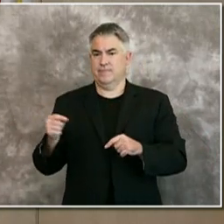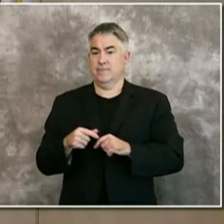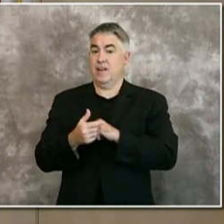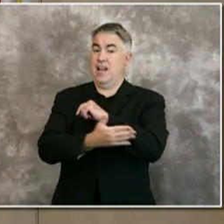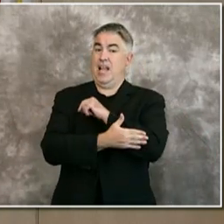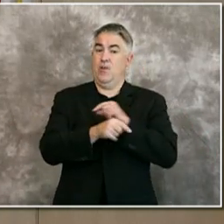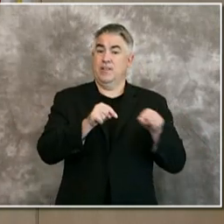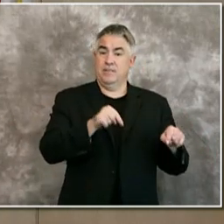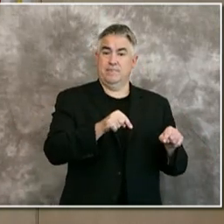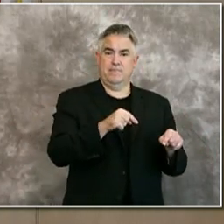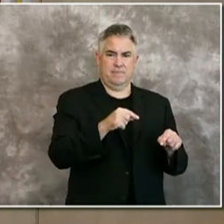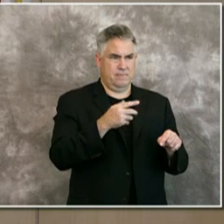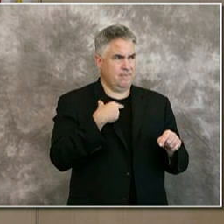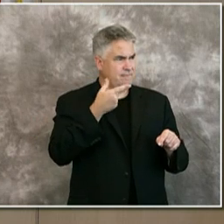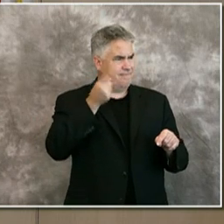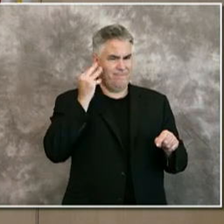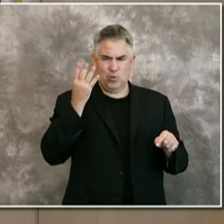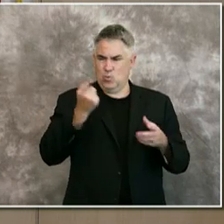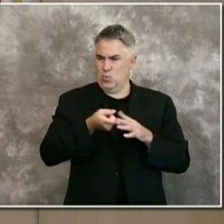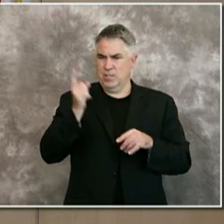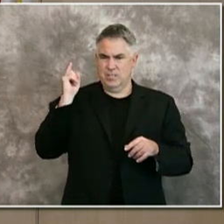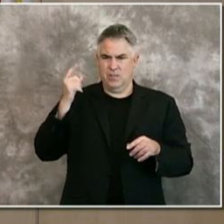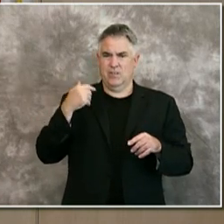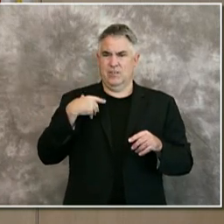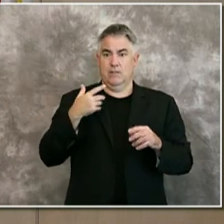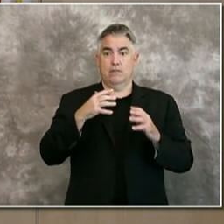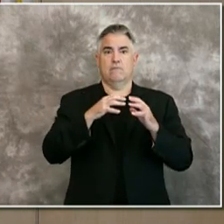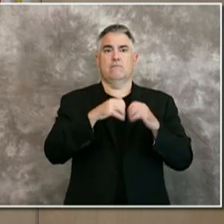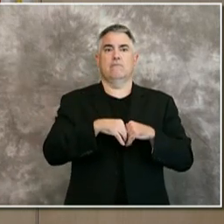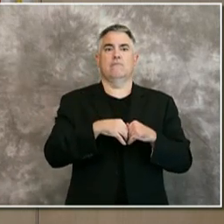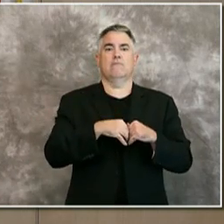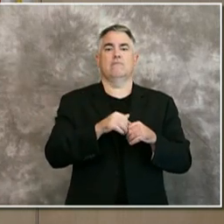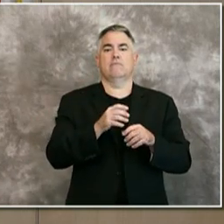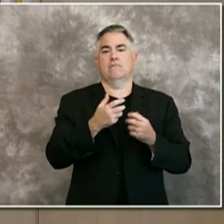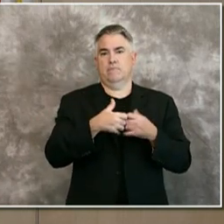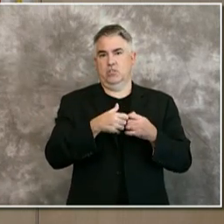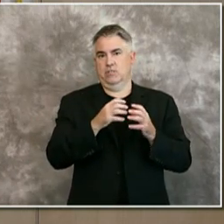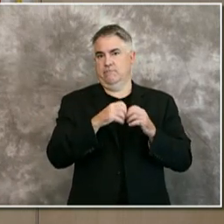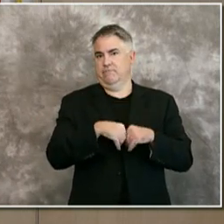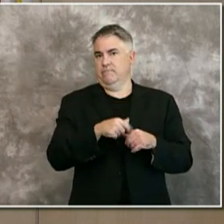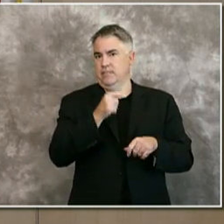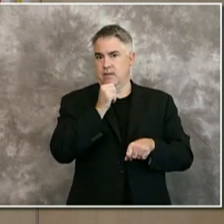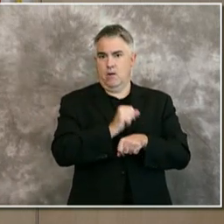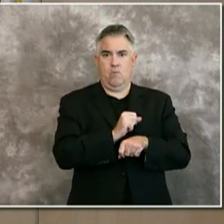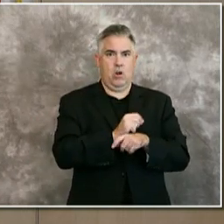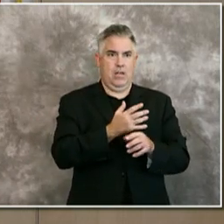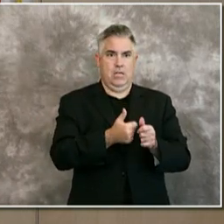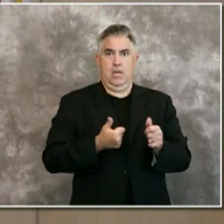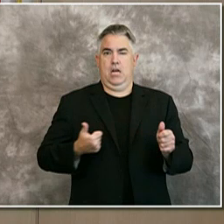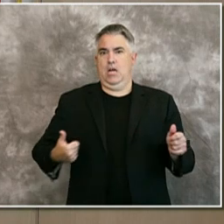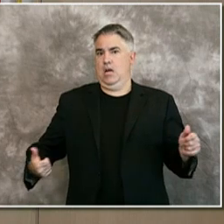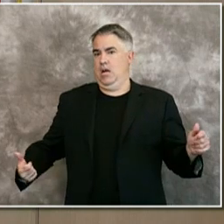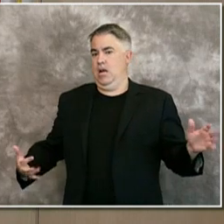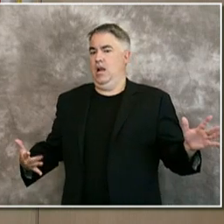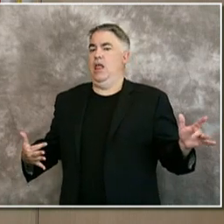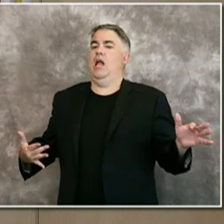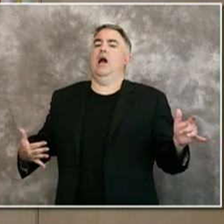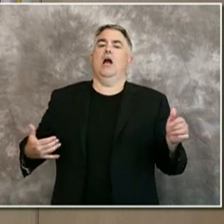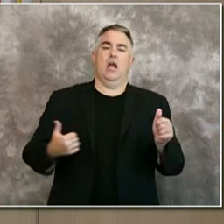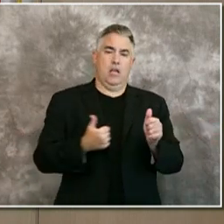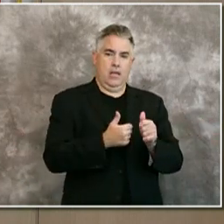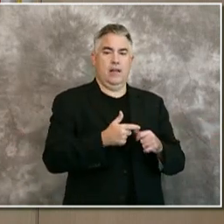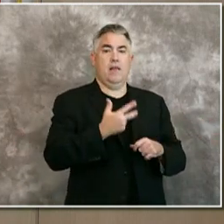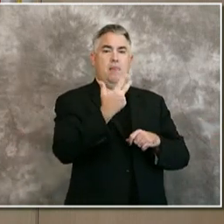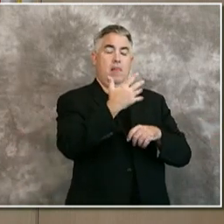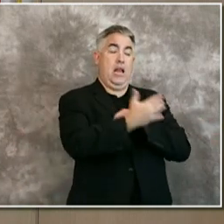weeks ago, we had a machine that went down, created some delays, we got caught up. Currently, we're about 3 days for the county. For the